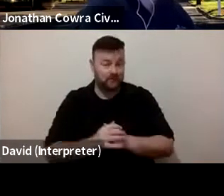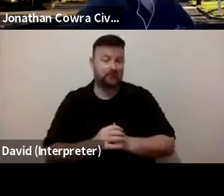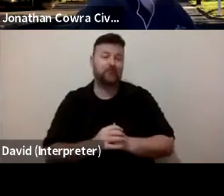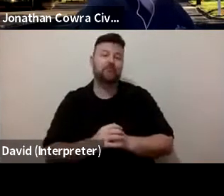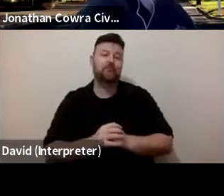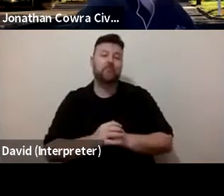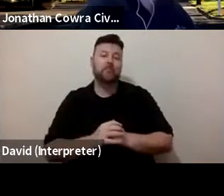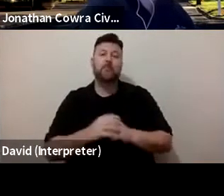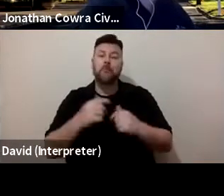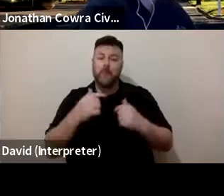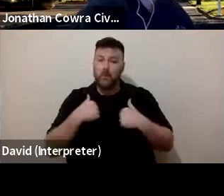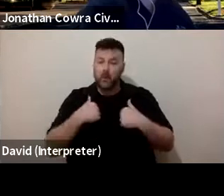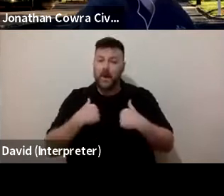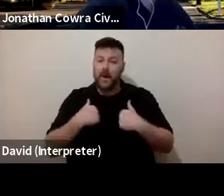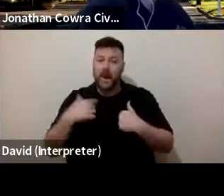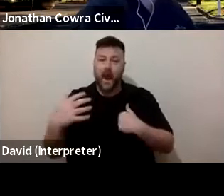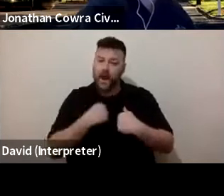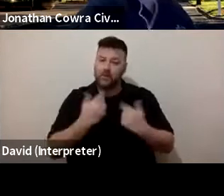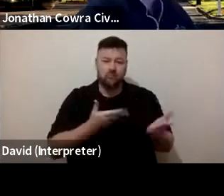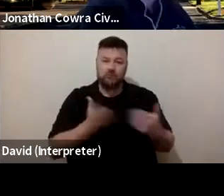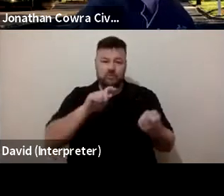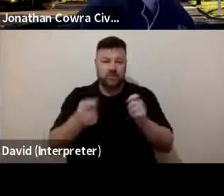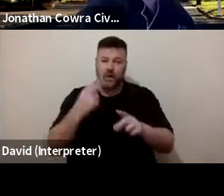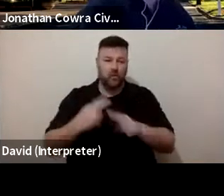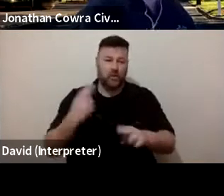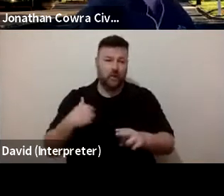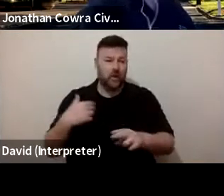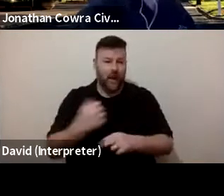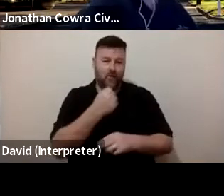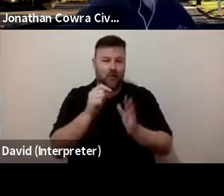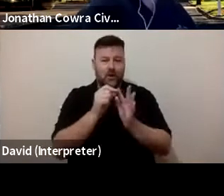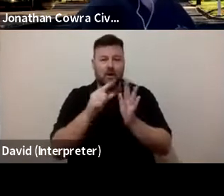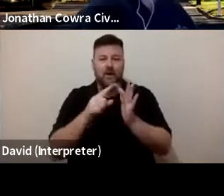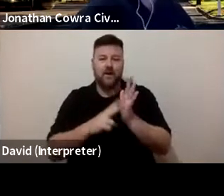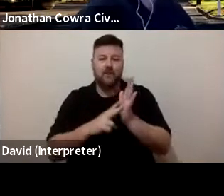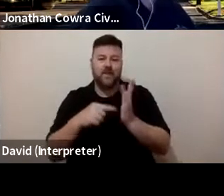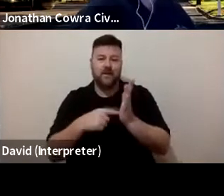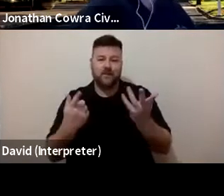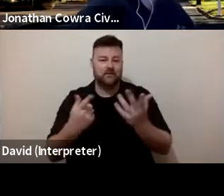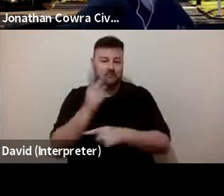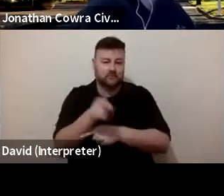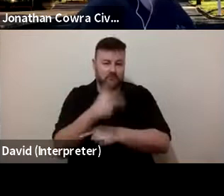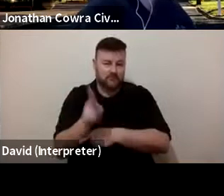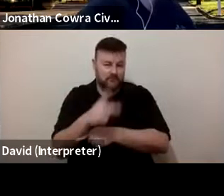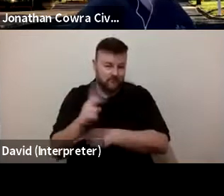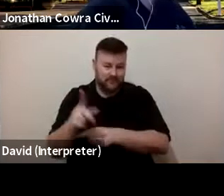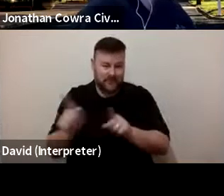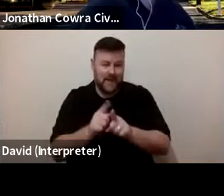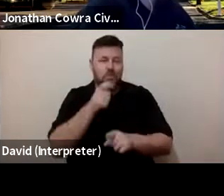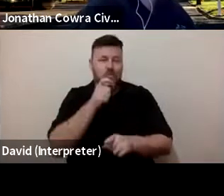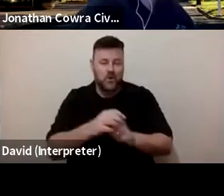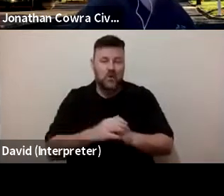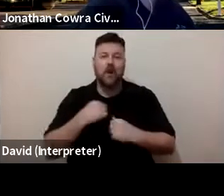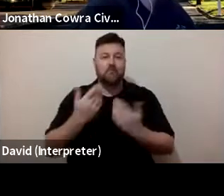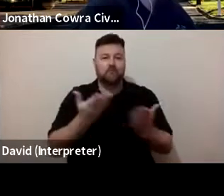we did move very quickly. We pivoted as quickly as we could. That word of the day, that word of the kind of the last year, really pivot,